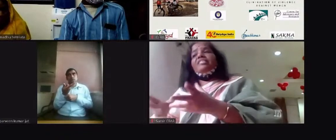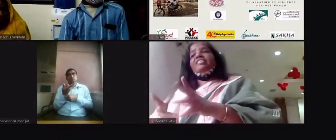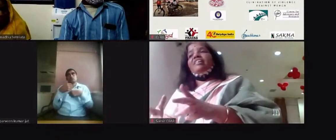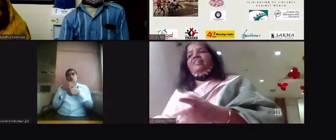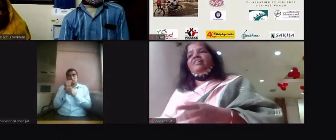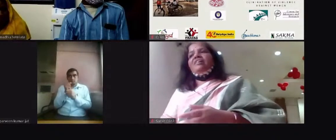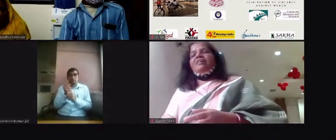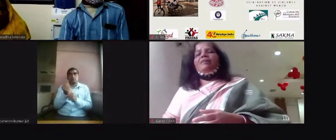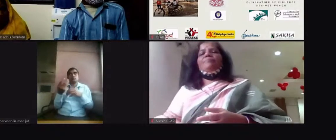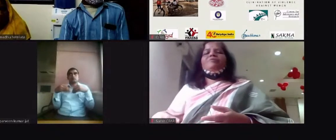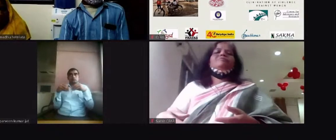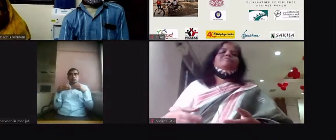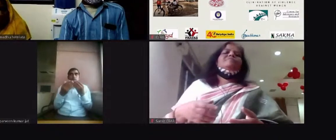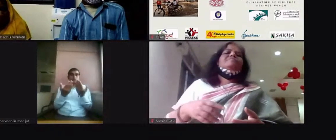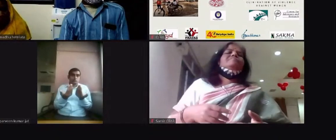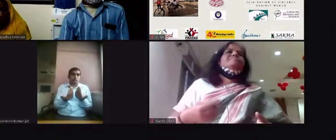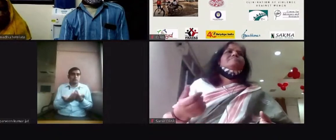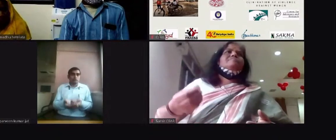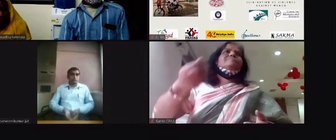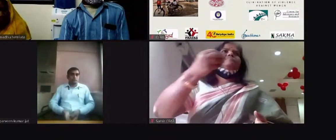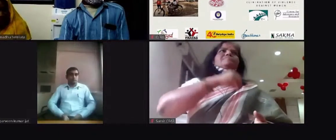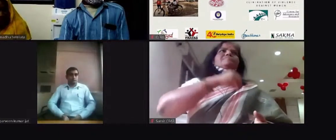in this pandemic situation.